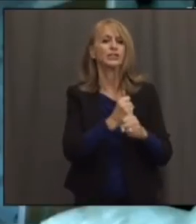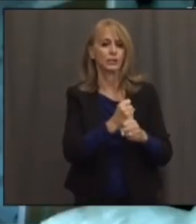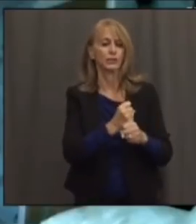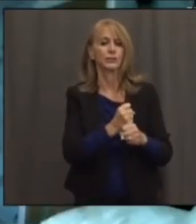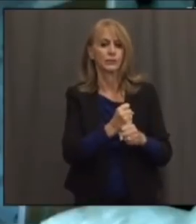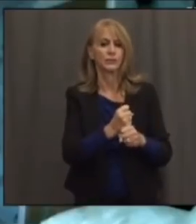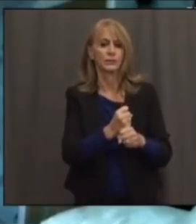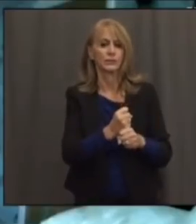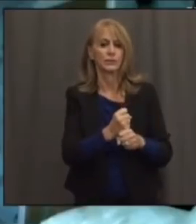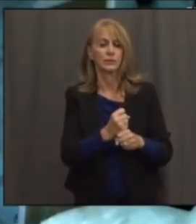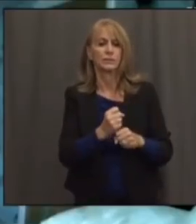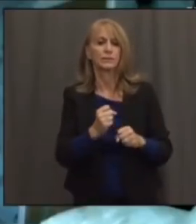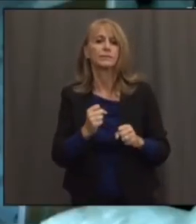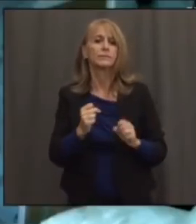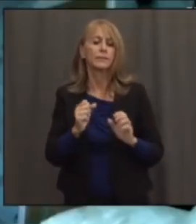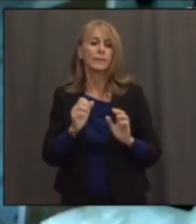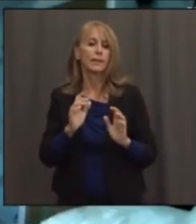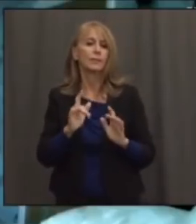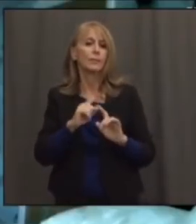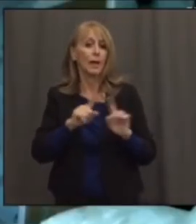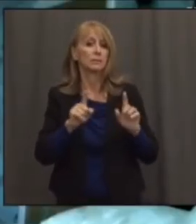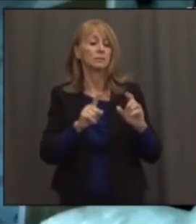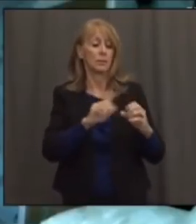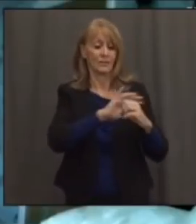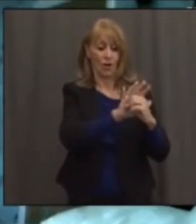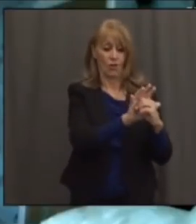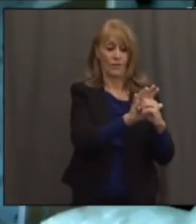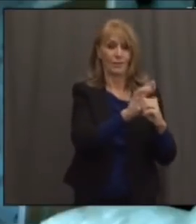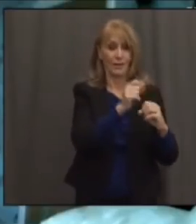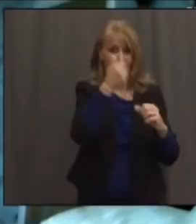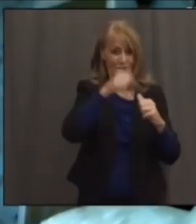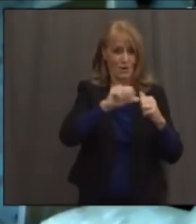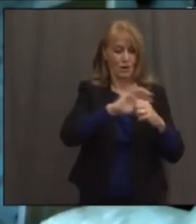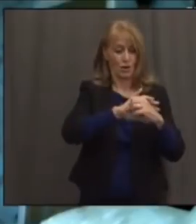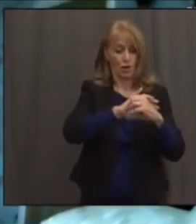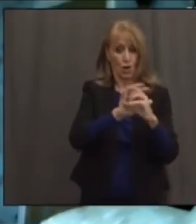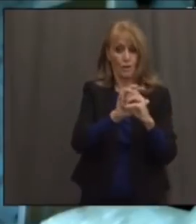Now there's certain threats to those, and those are variants.